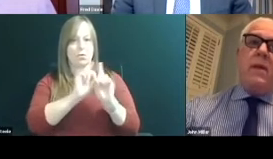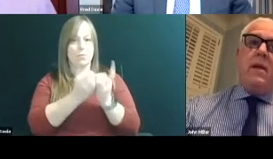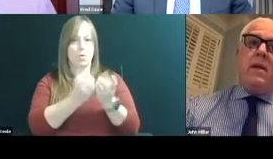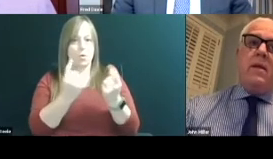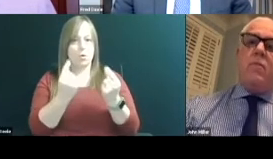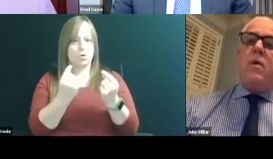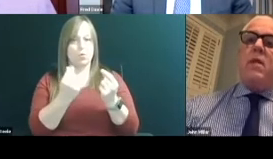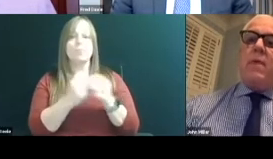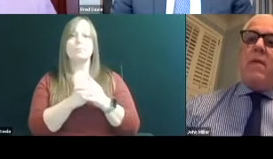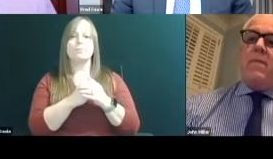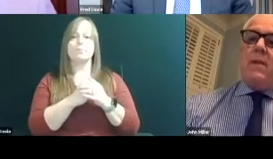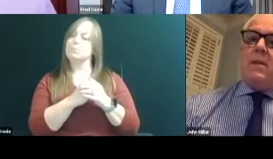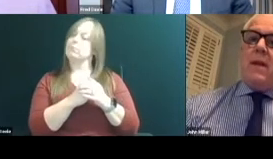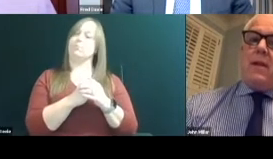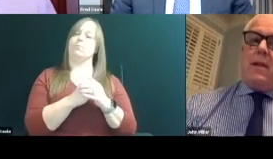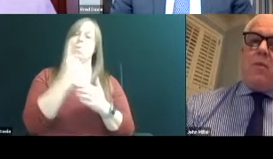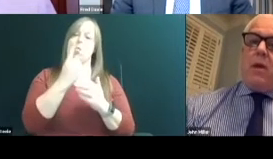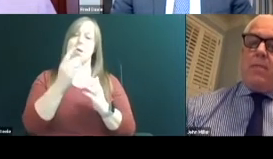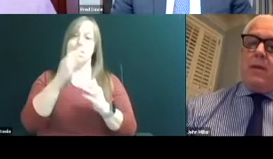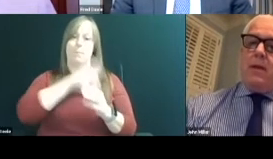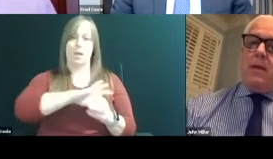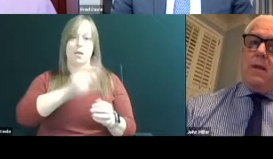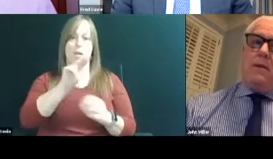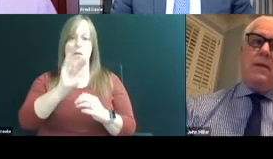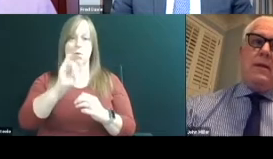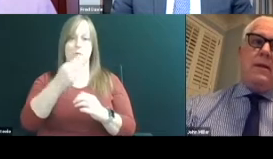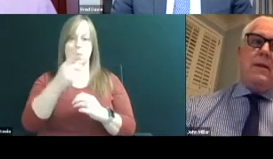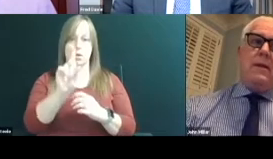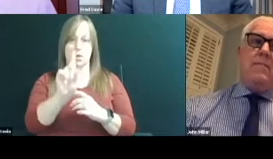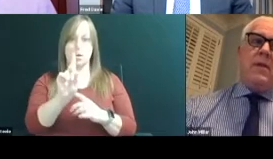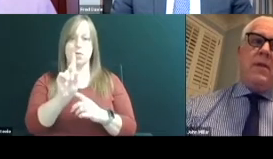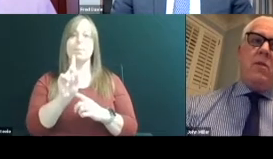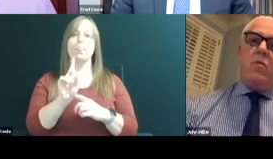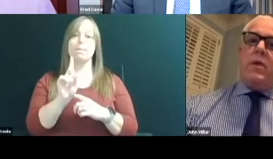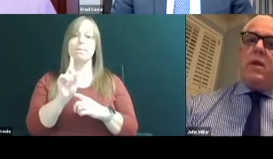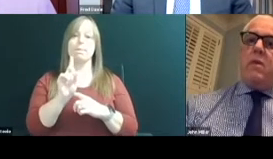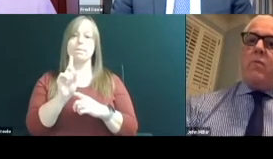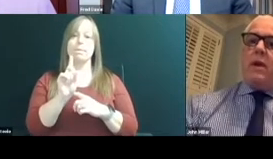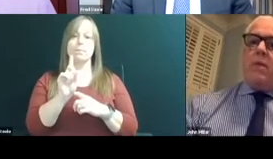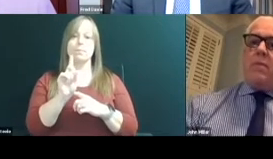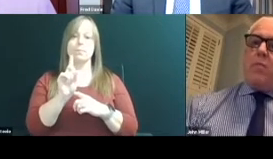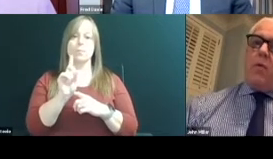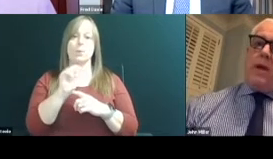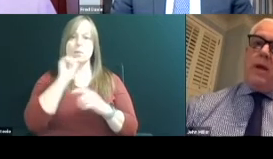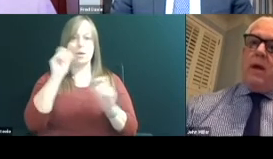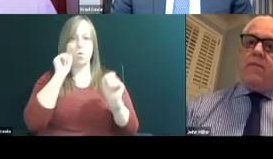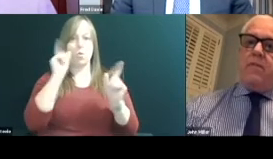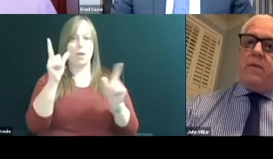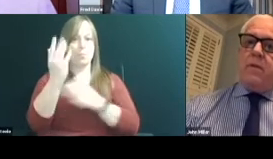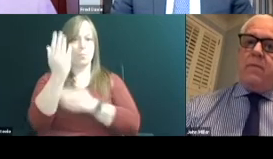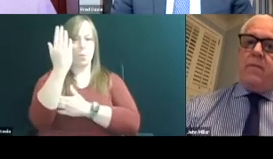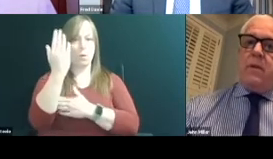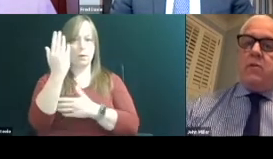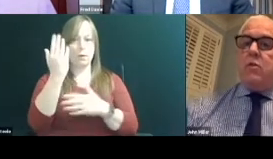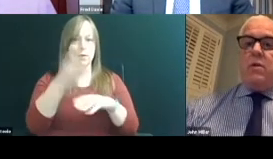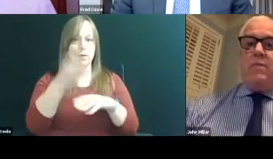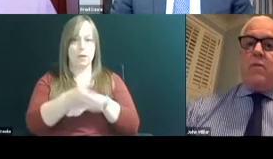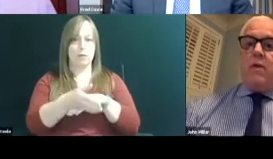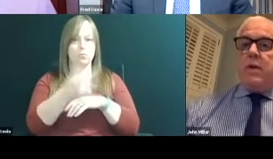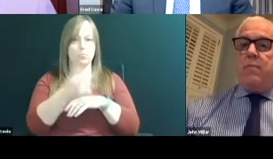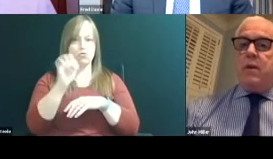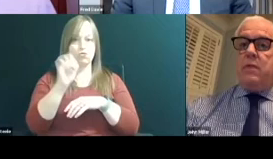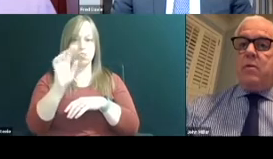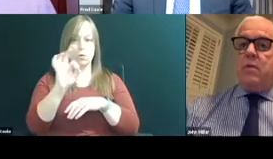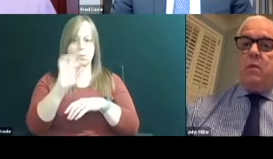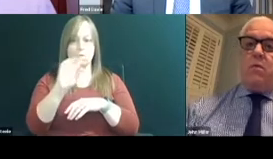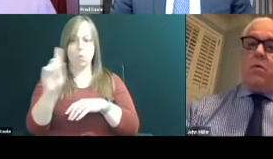doing. One of the benefits at the NYPD is we didn't wake up the morning after George